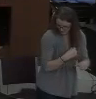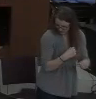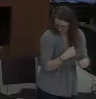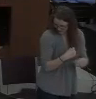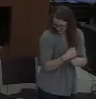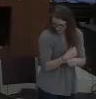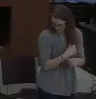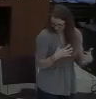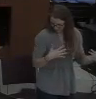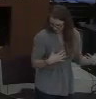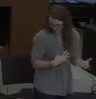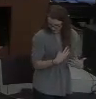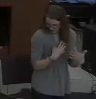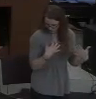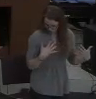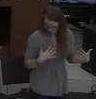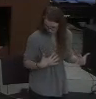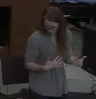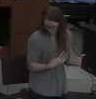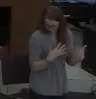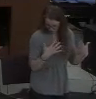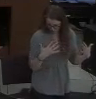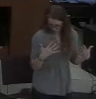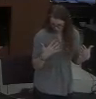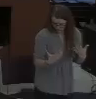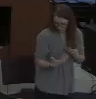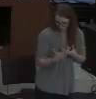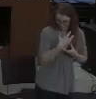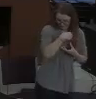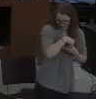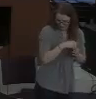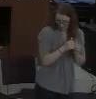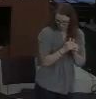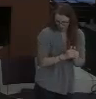fightings and fears within,